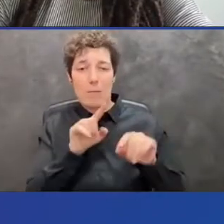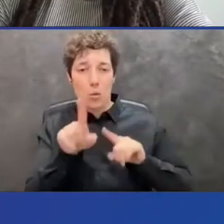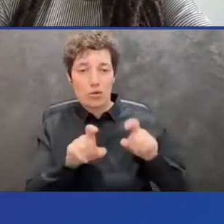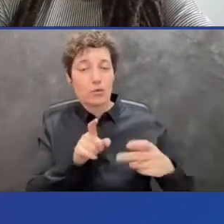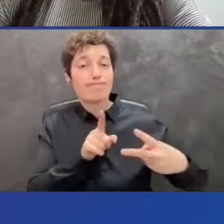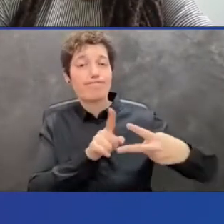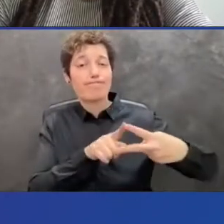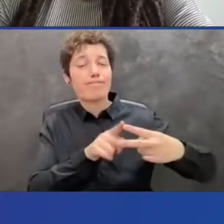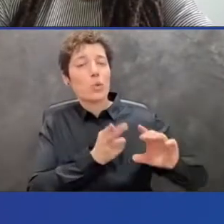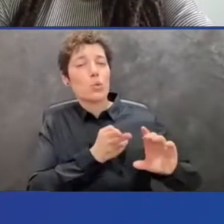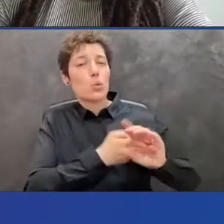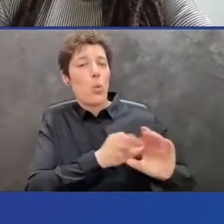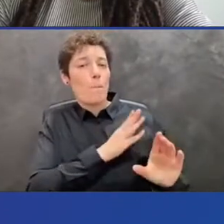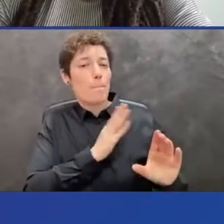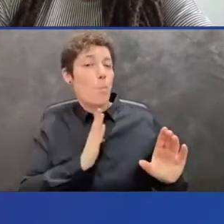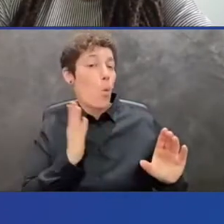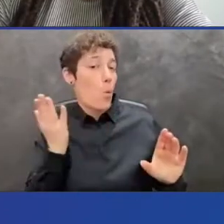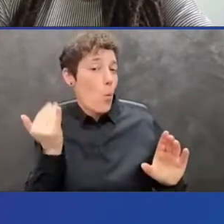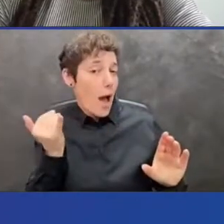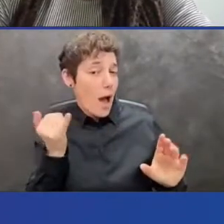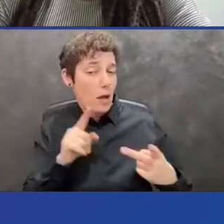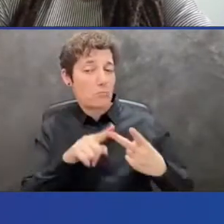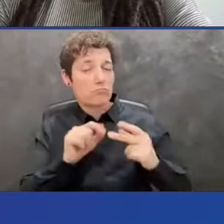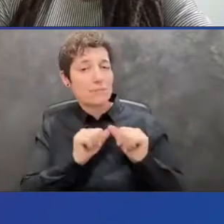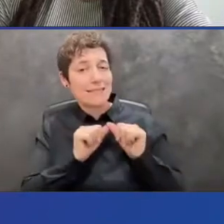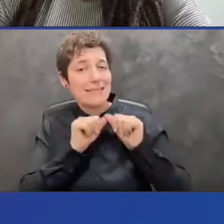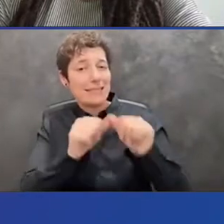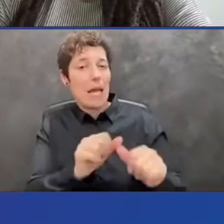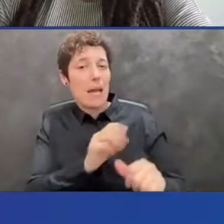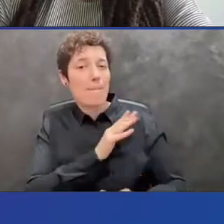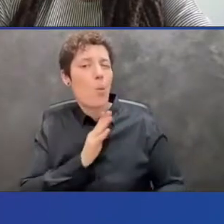board and what makes you stay on the board? I was just curious.